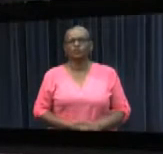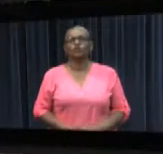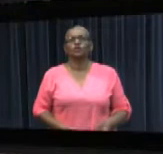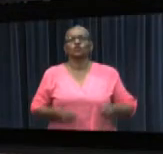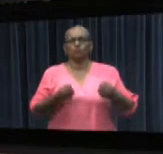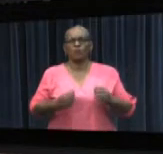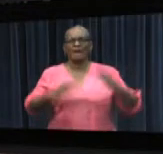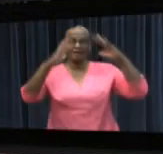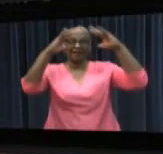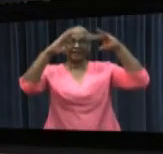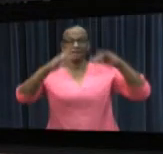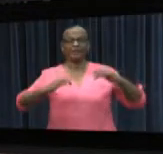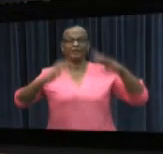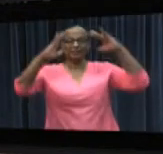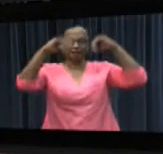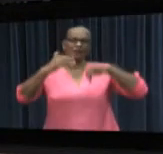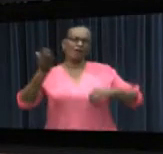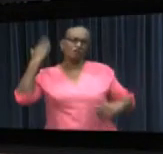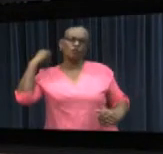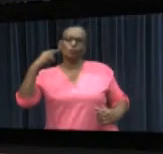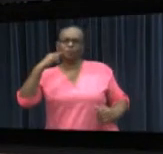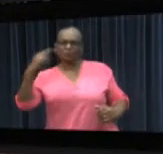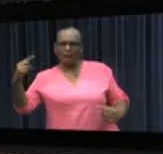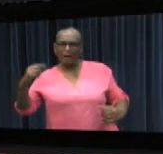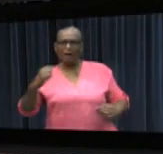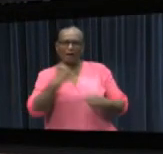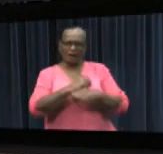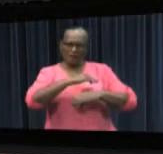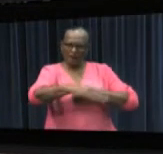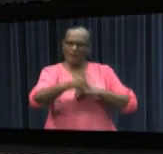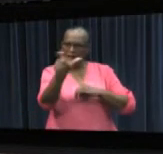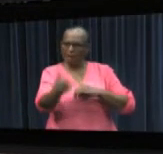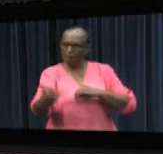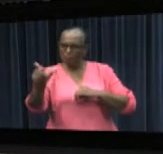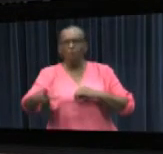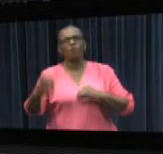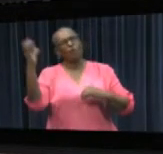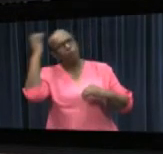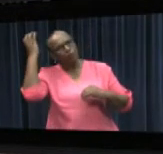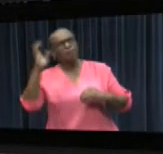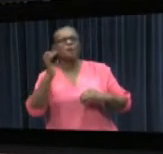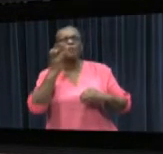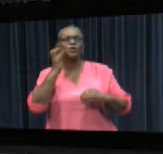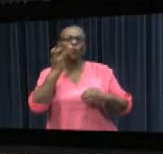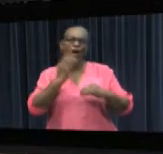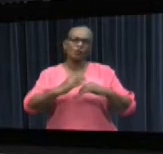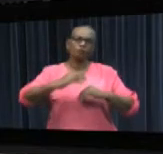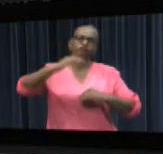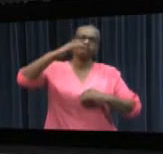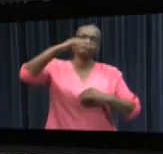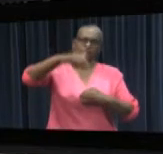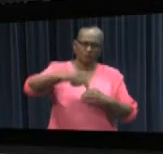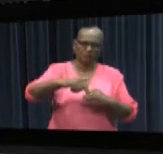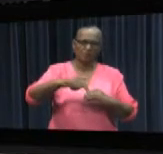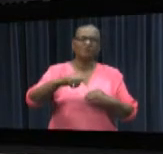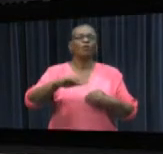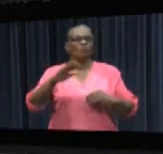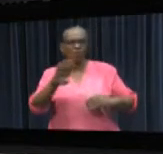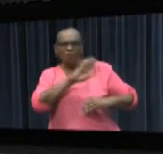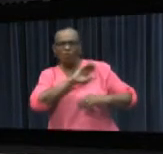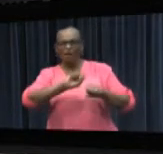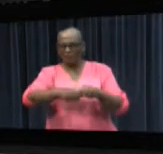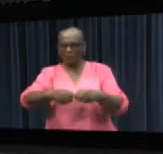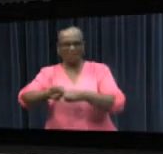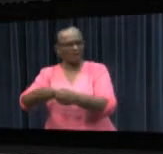Because of the heavy rainfall in the past few days, farmers too had to contend with the flooding.